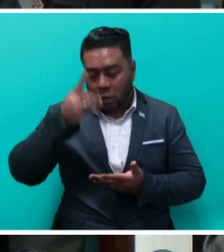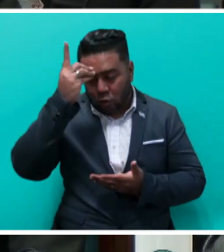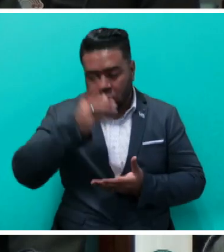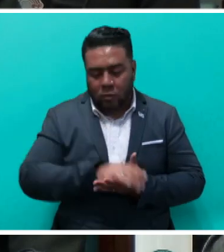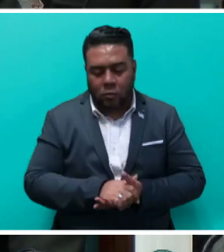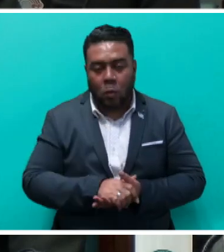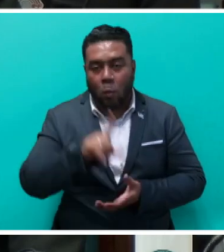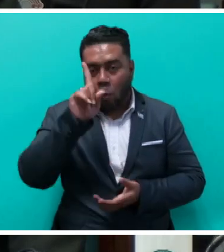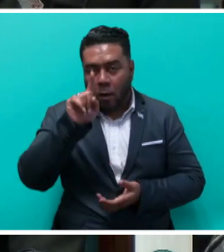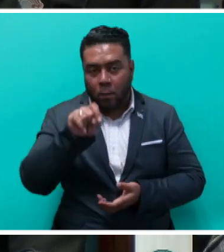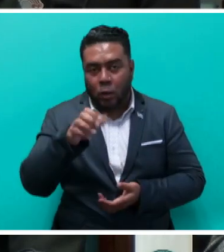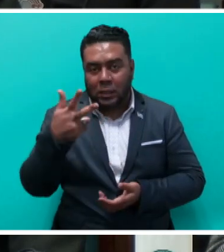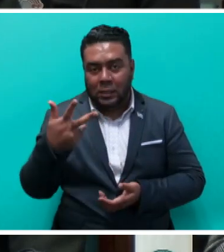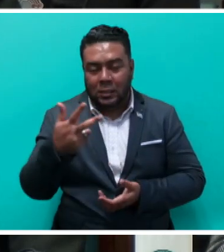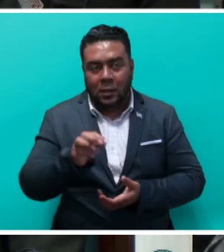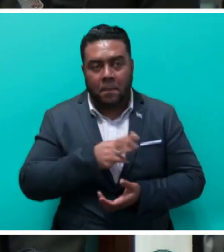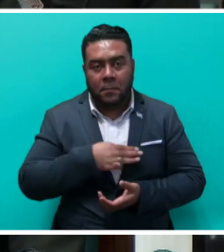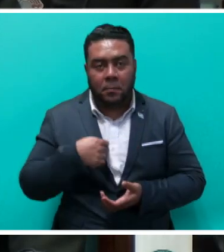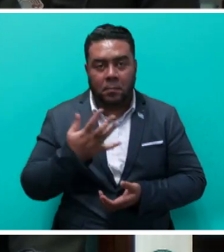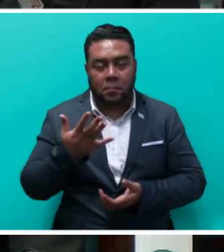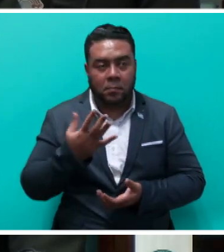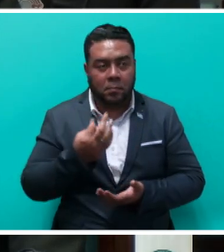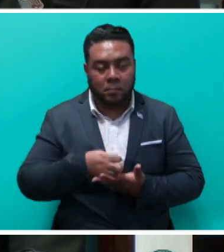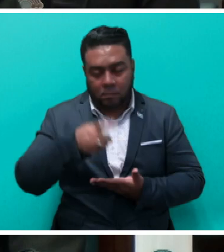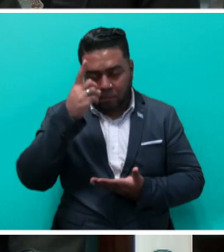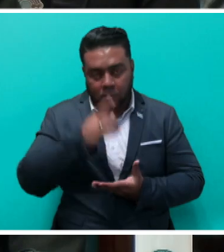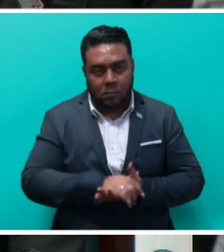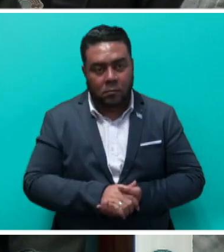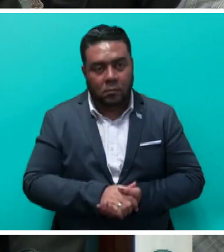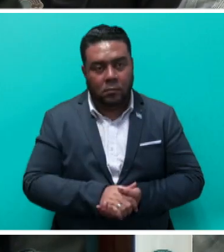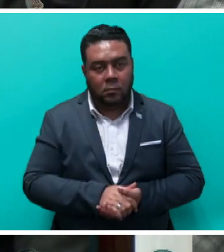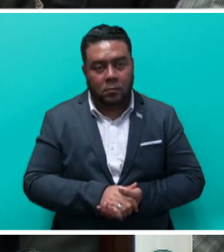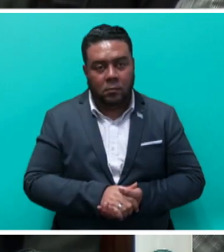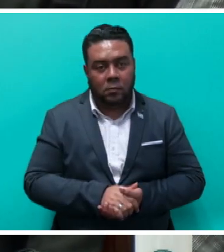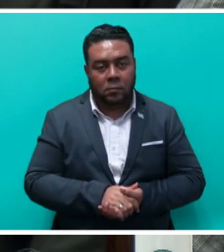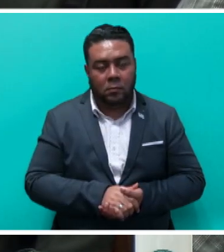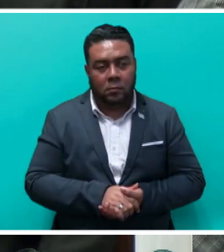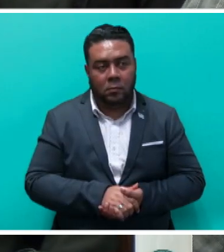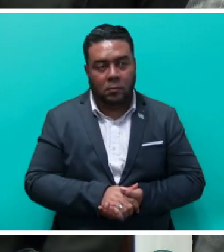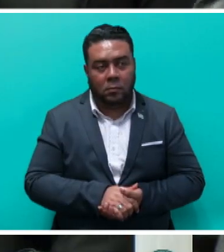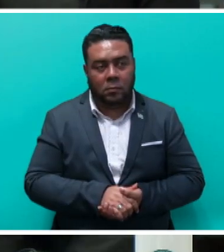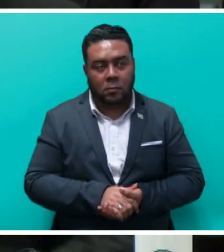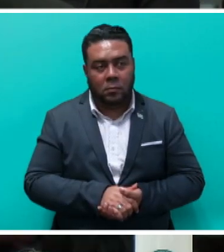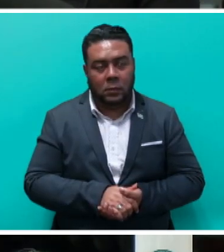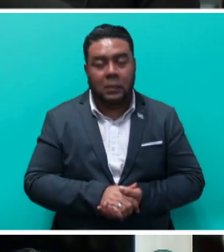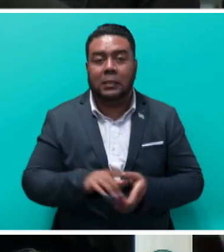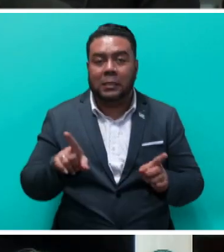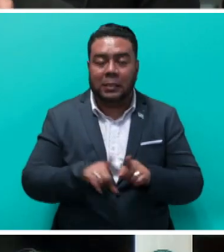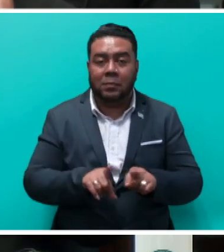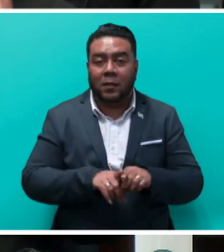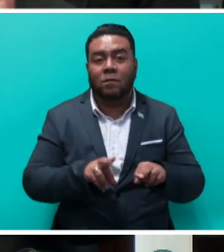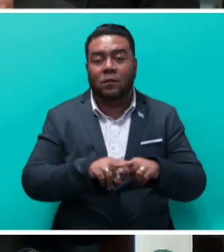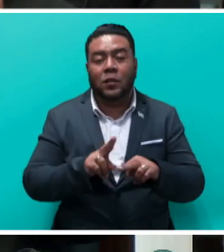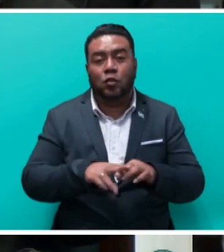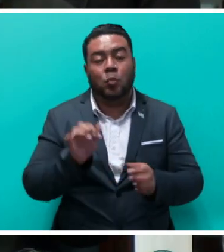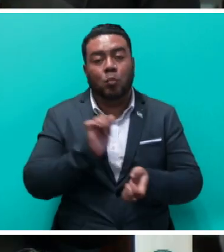for the Ministry of Education was to cater for the cost of salaries and allowances for teachers in ECE. Similarly, the Fiji Police